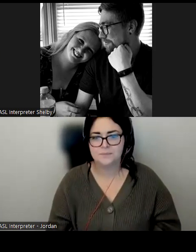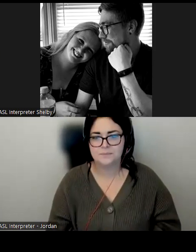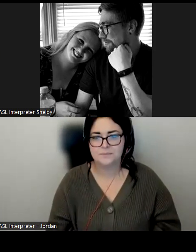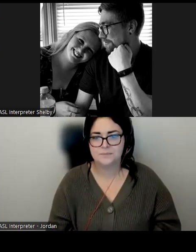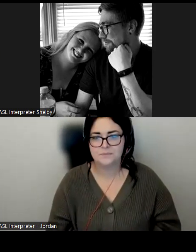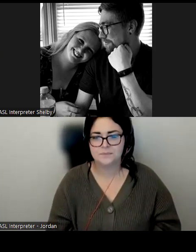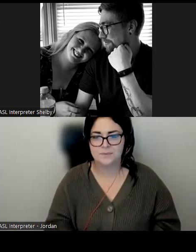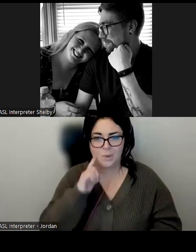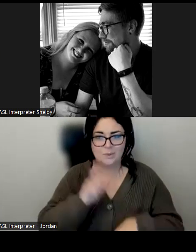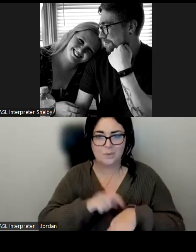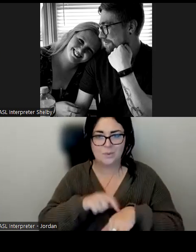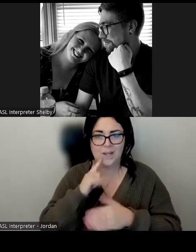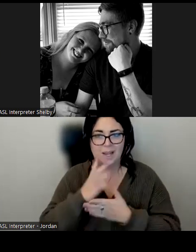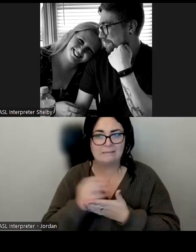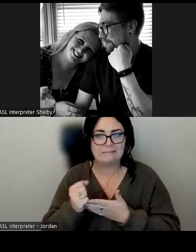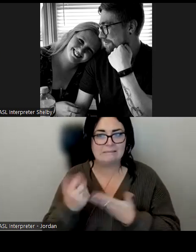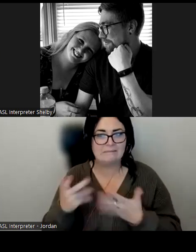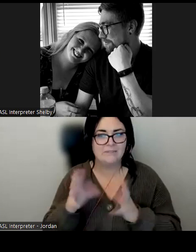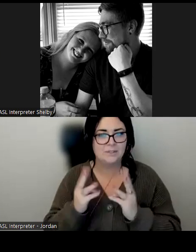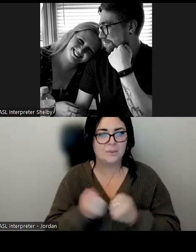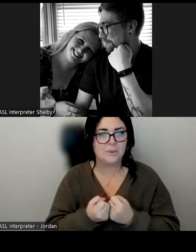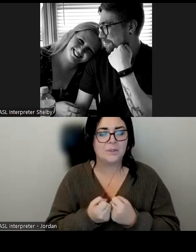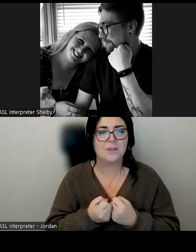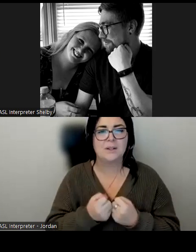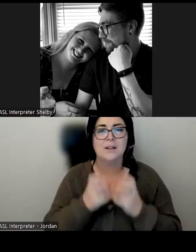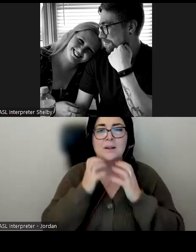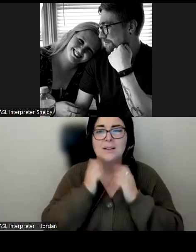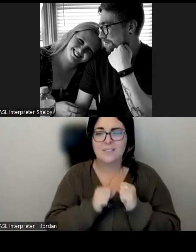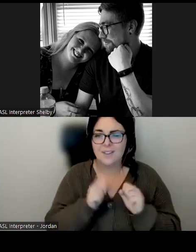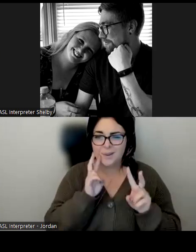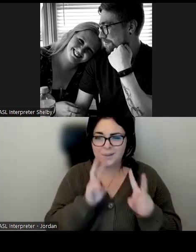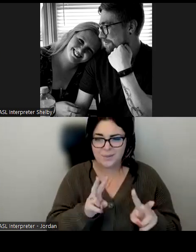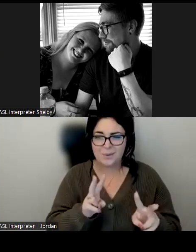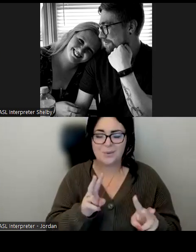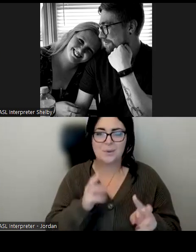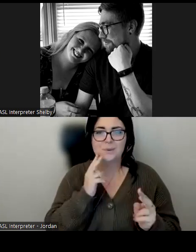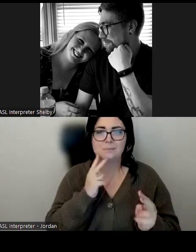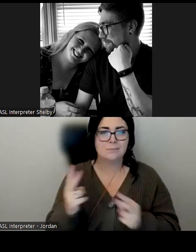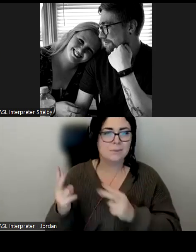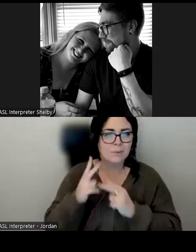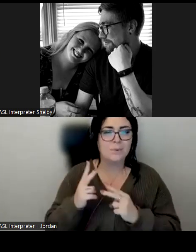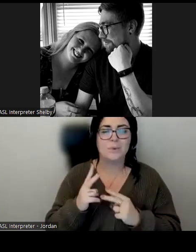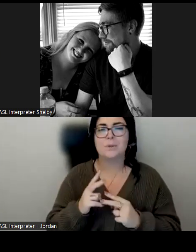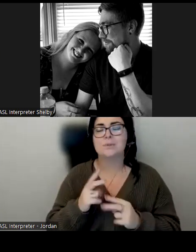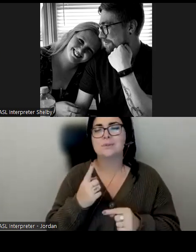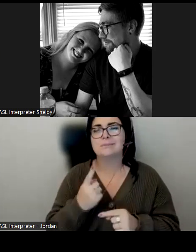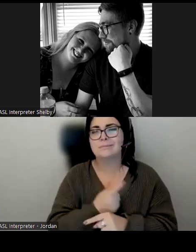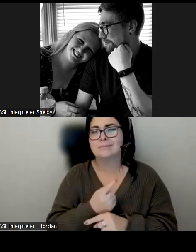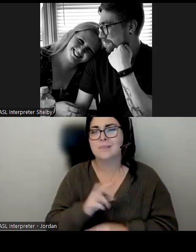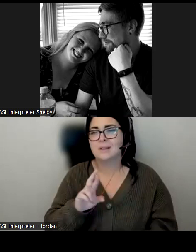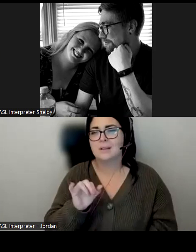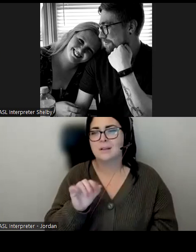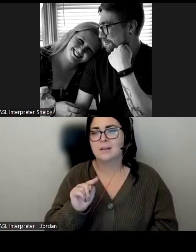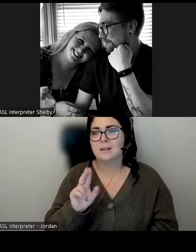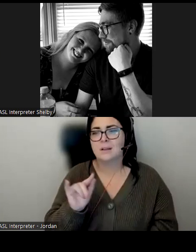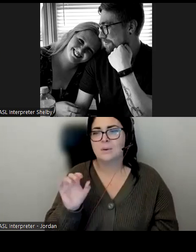of time, but the value of funerals, memorials, rituals, and anniversaries. So just to speak to this for a